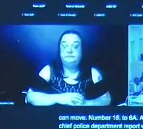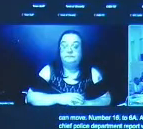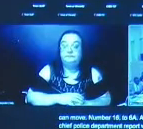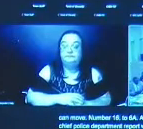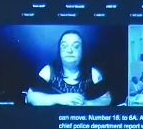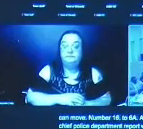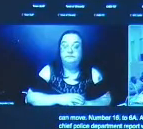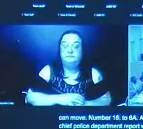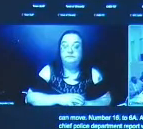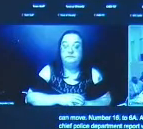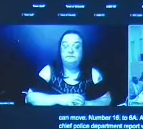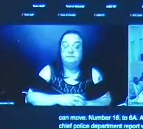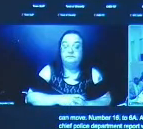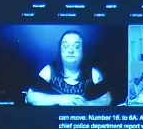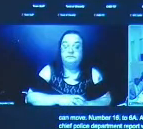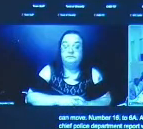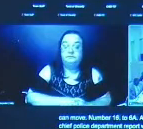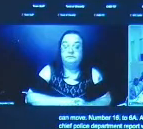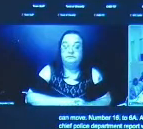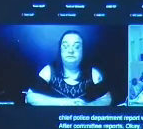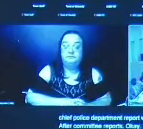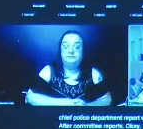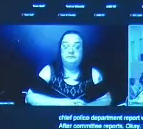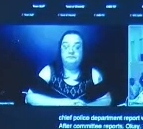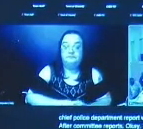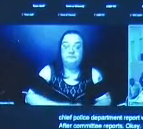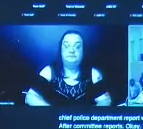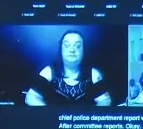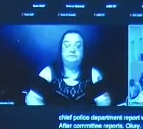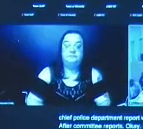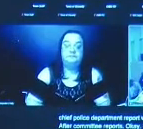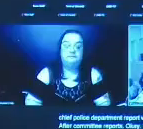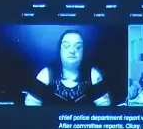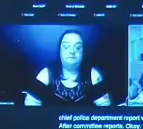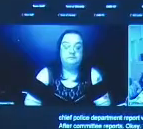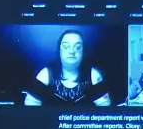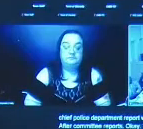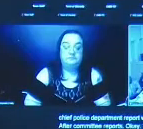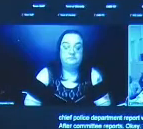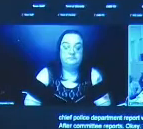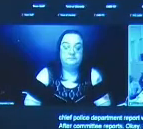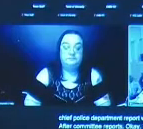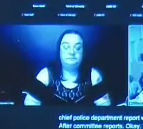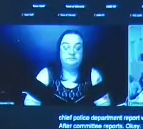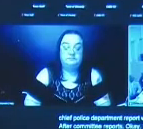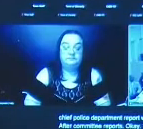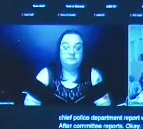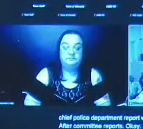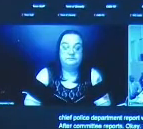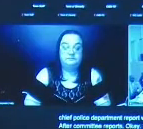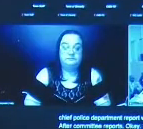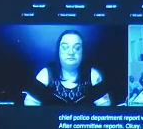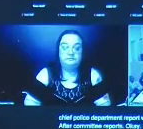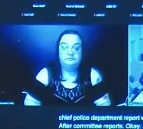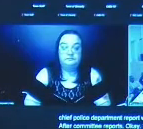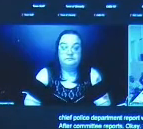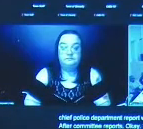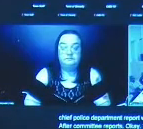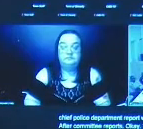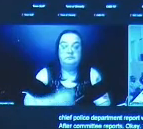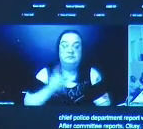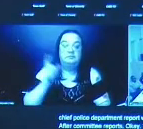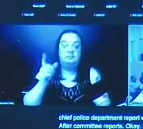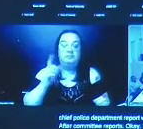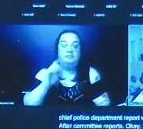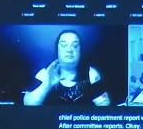That was my point, was to move 7. Okay. Mayor, Yes. do we need to add